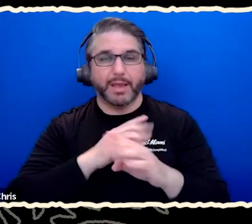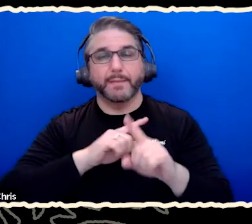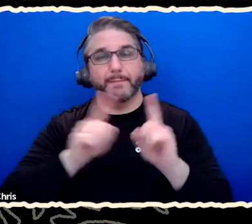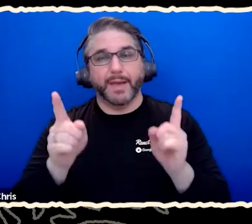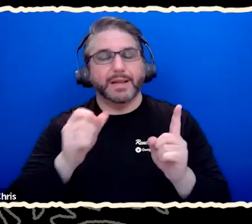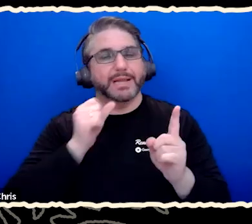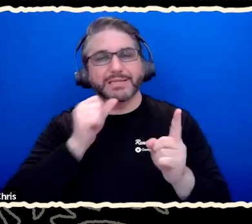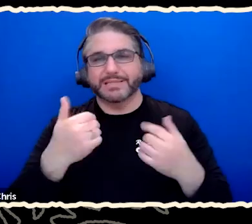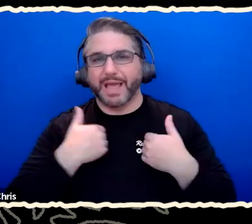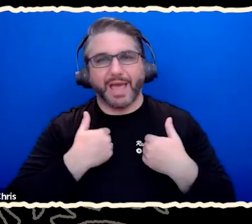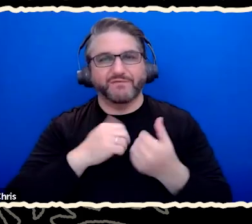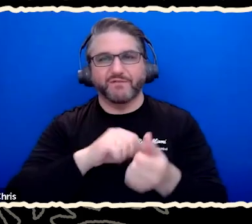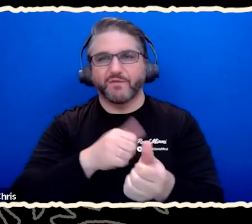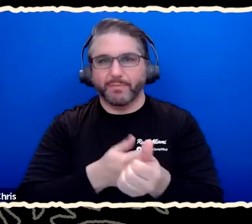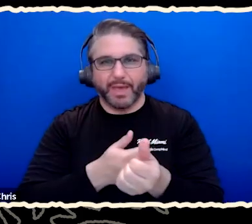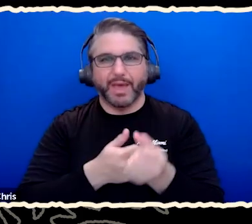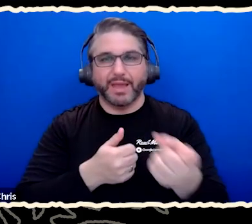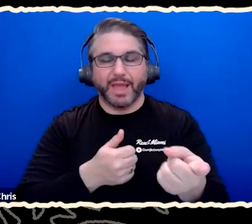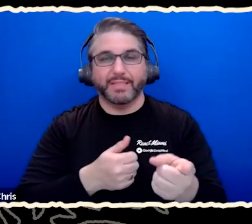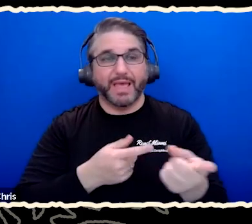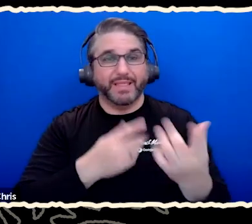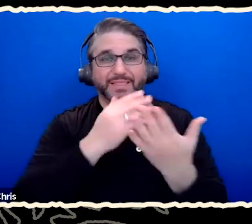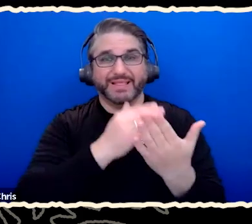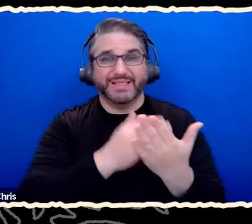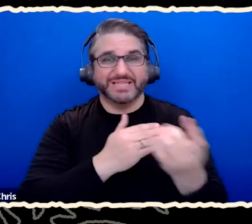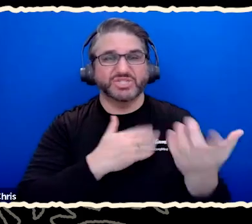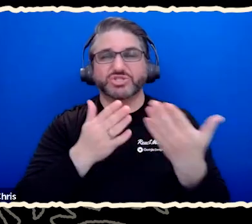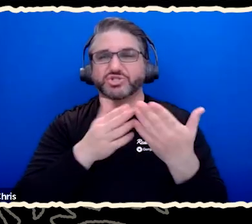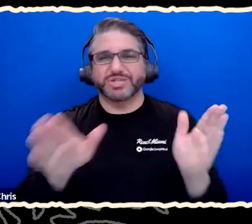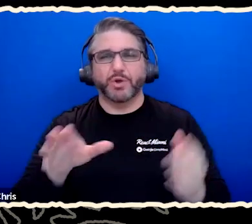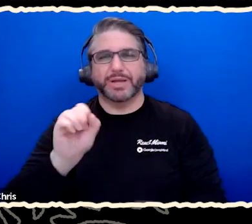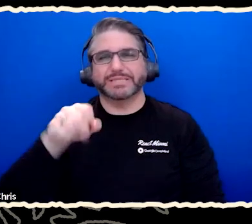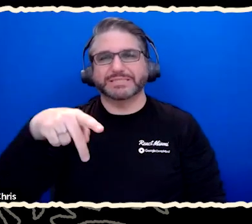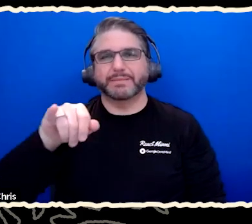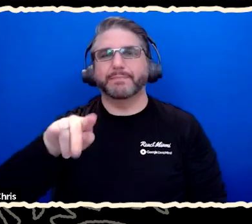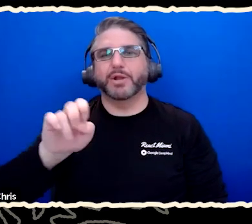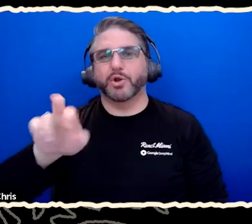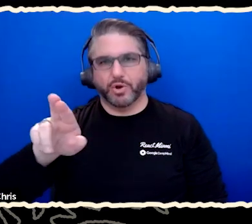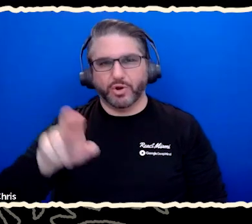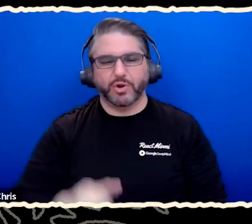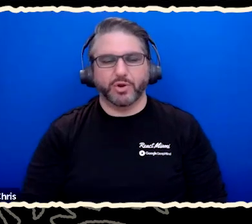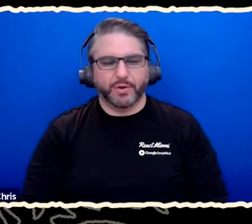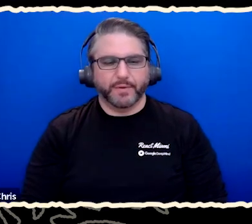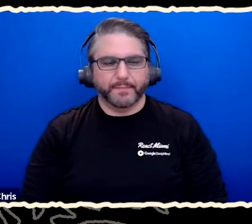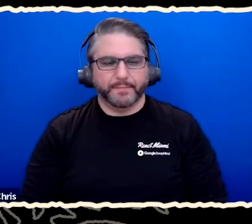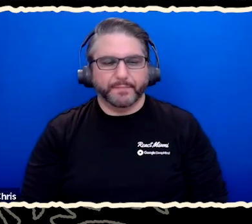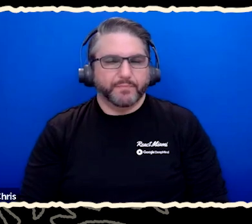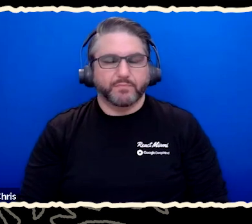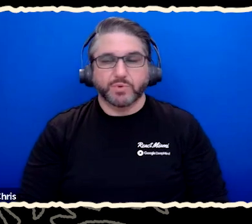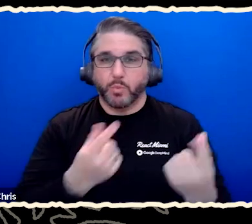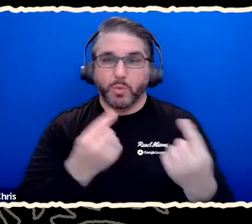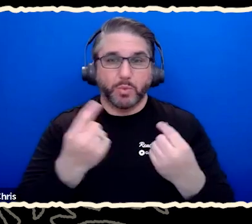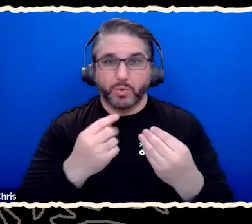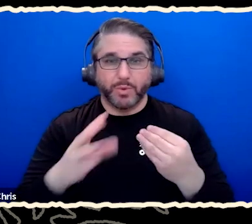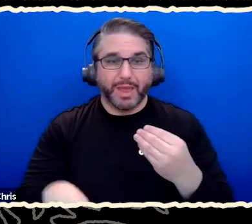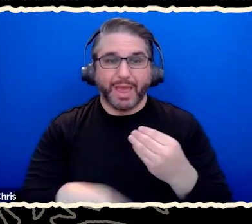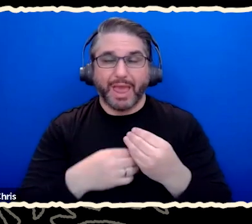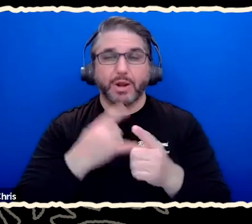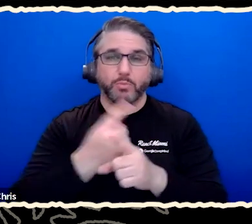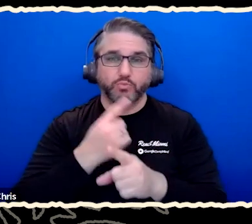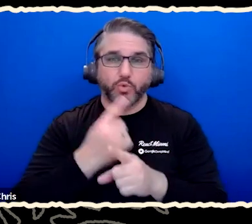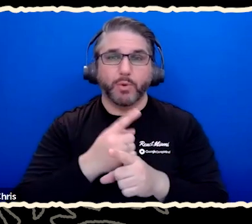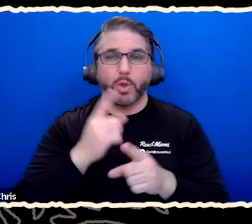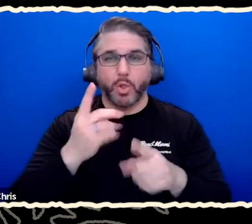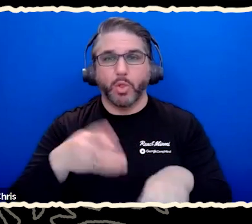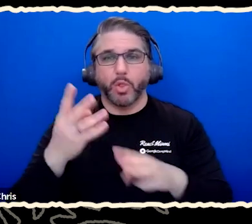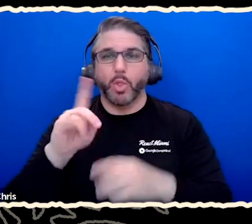have a fallback. And then the comment list is just like a generic spinner. So all we need to do is just add an appropriate loading state for